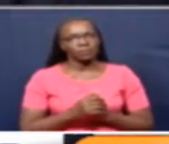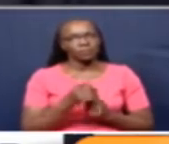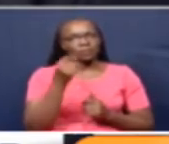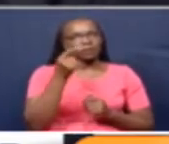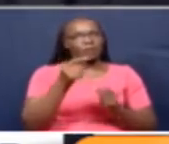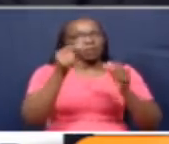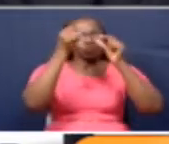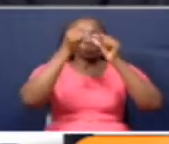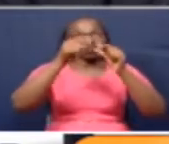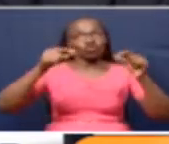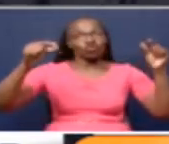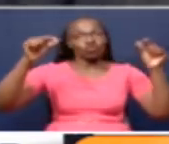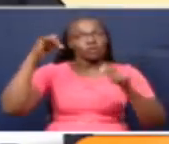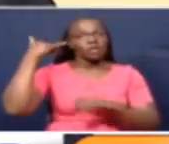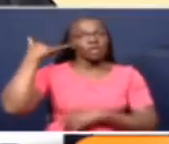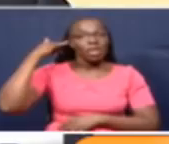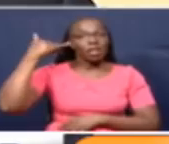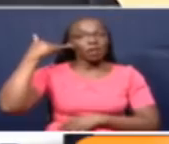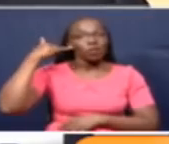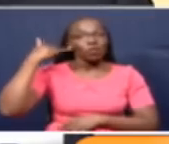was yellow,